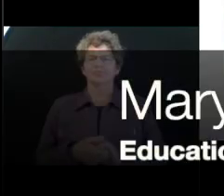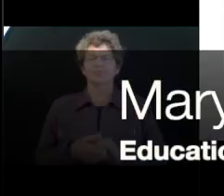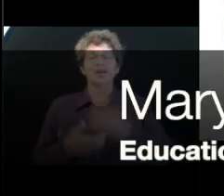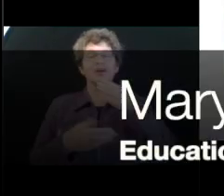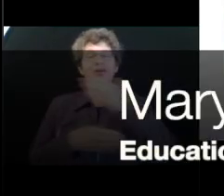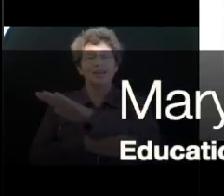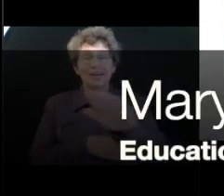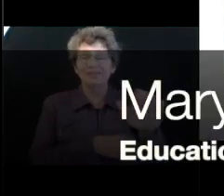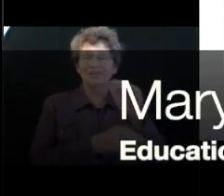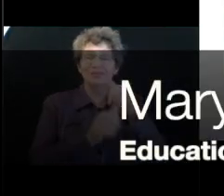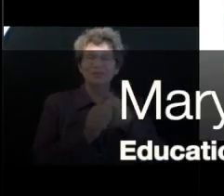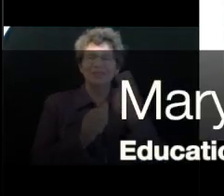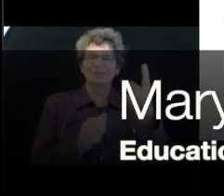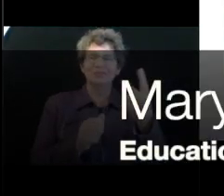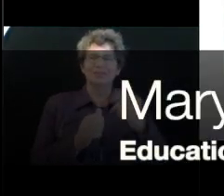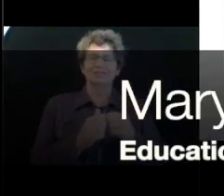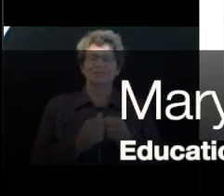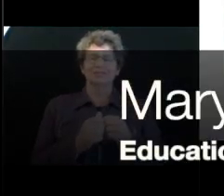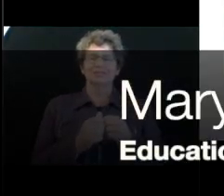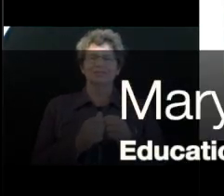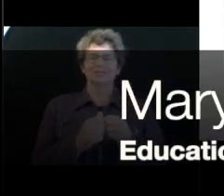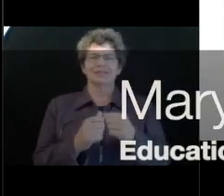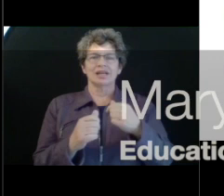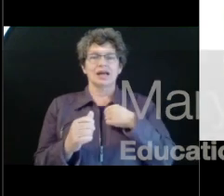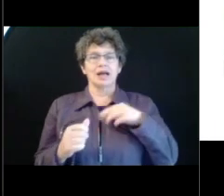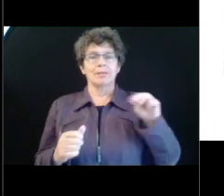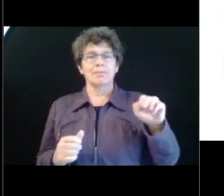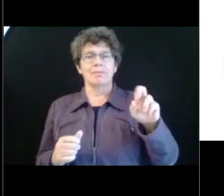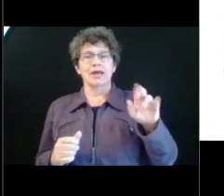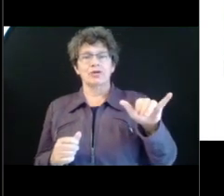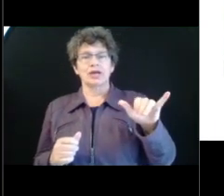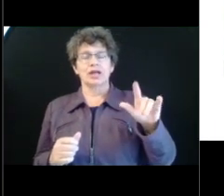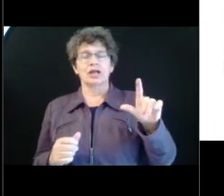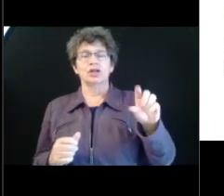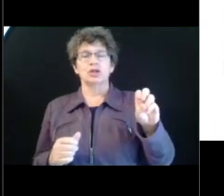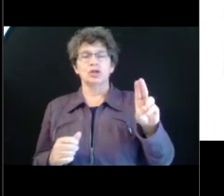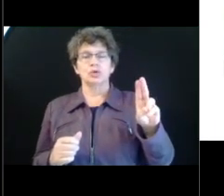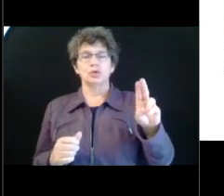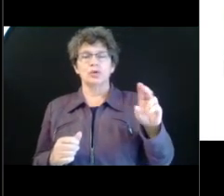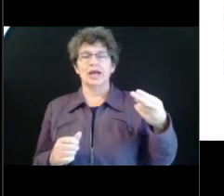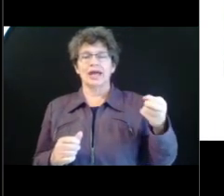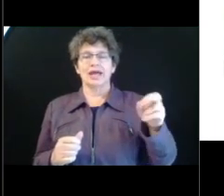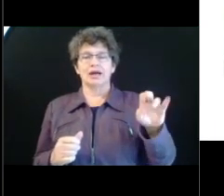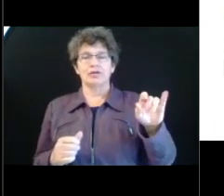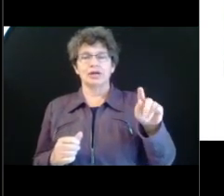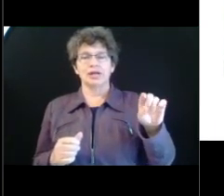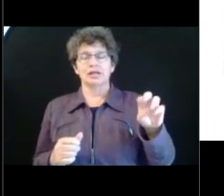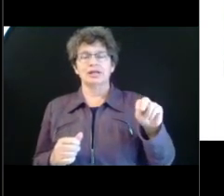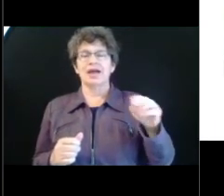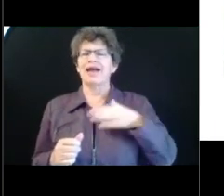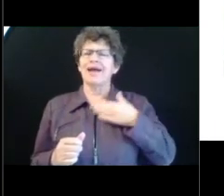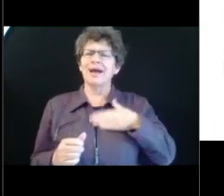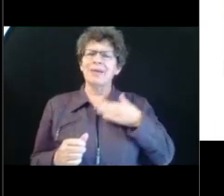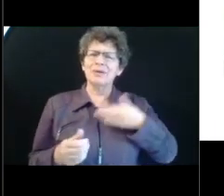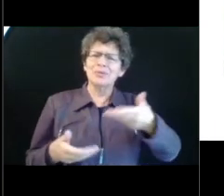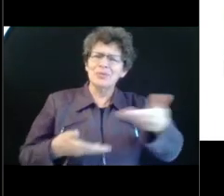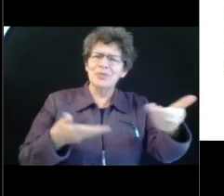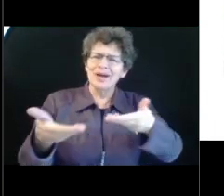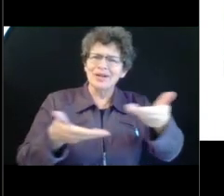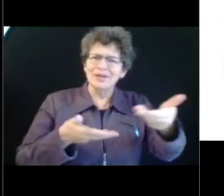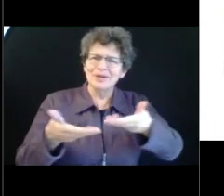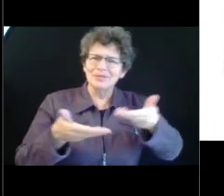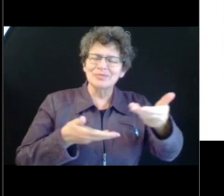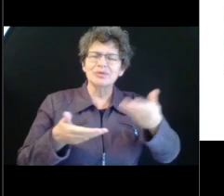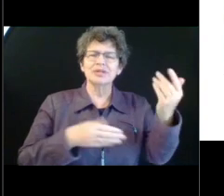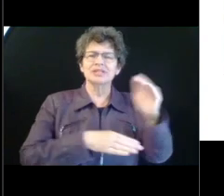Good afternoon, everyone. I am Mary Lou Harrigan and delighted to welcome you to this afternoon session. This happens to